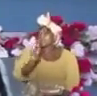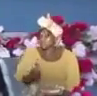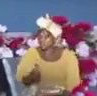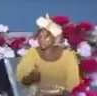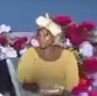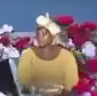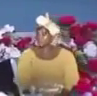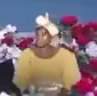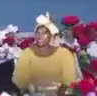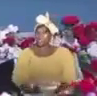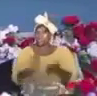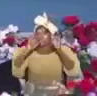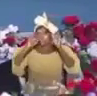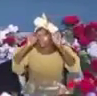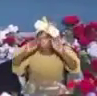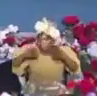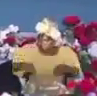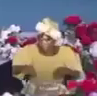that